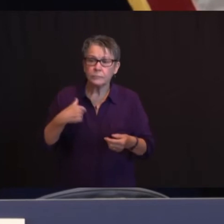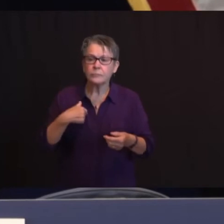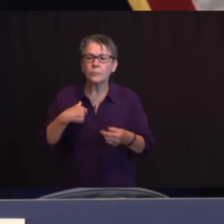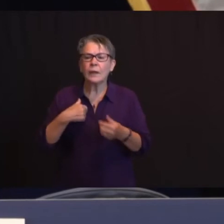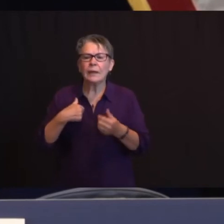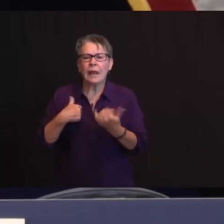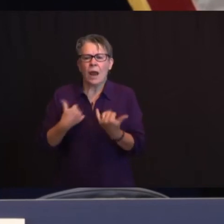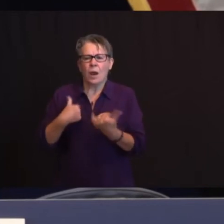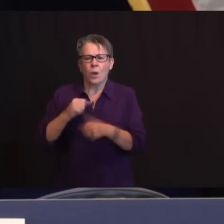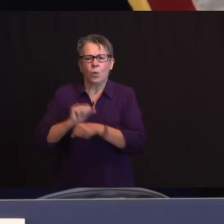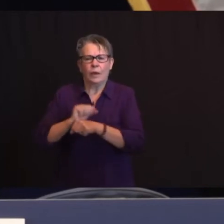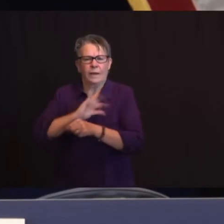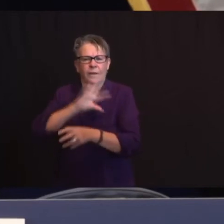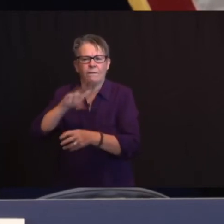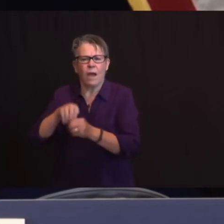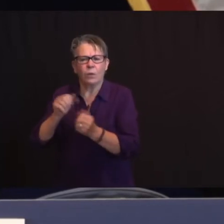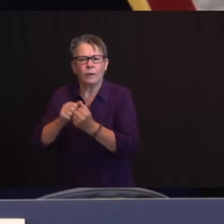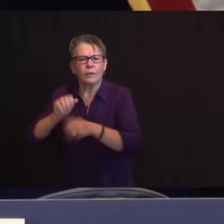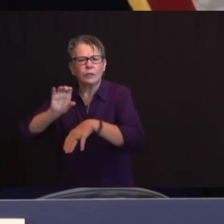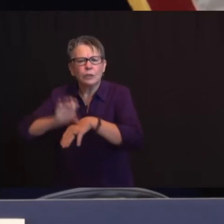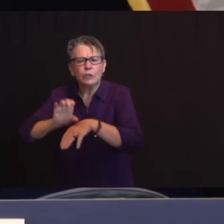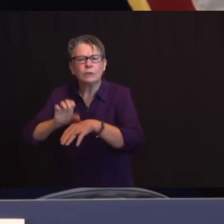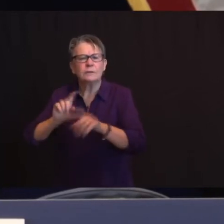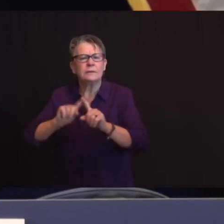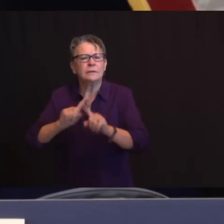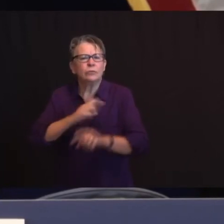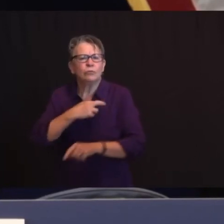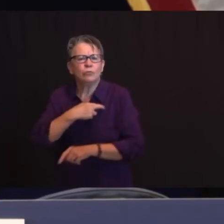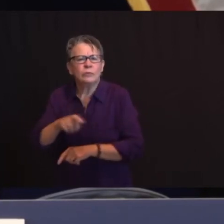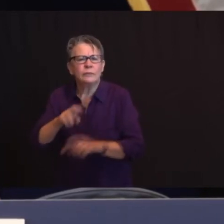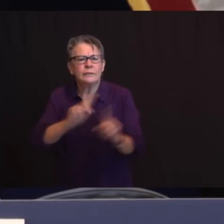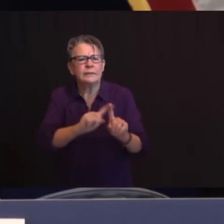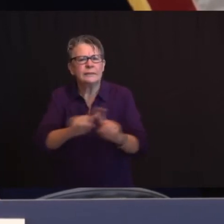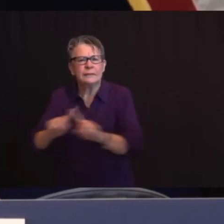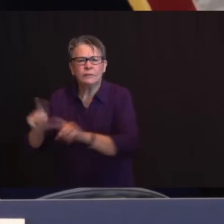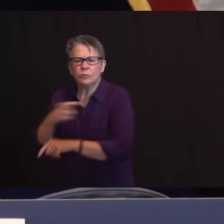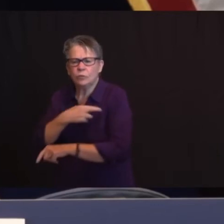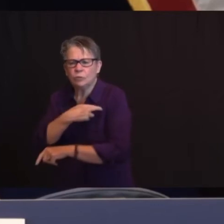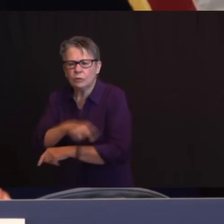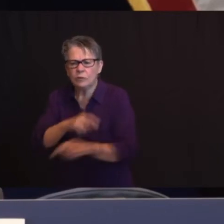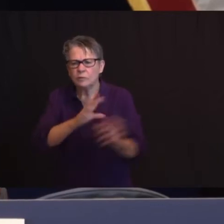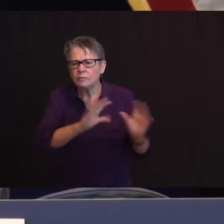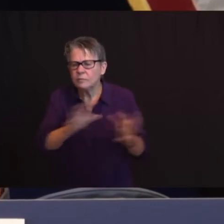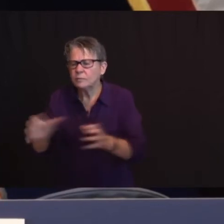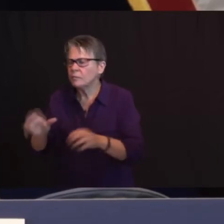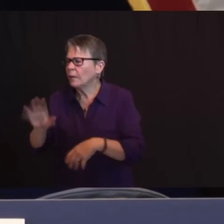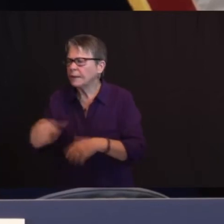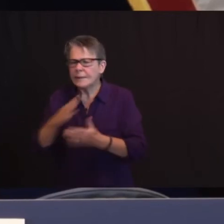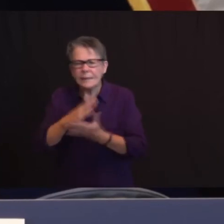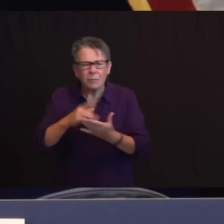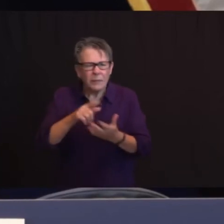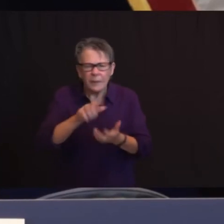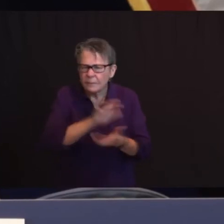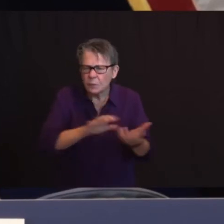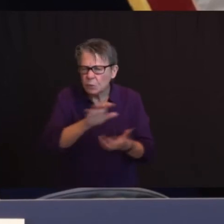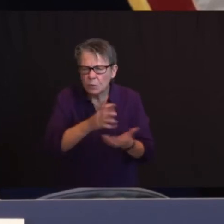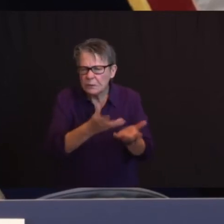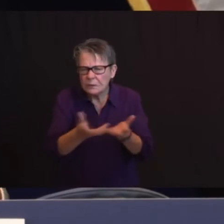think there was some confusion, and a few pastors had reached out, including Pastor Taylor from right here in Trenton, on that